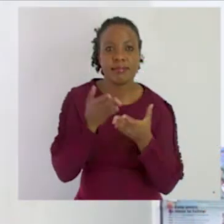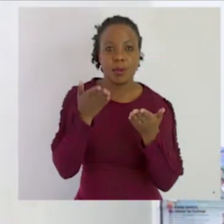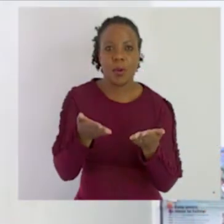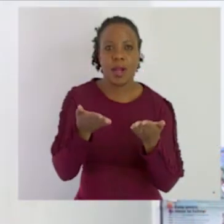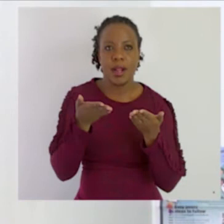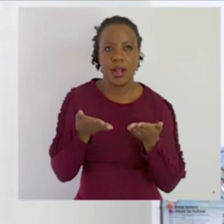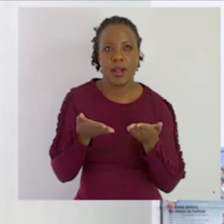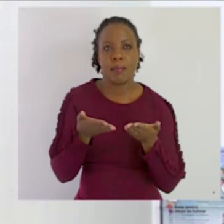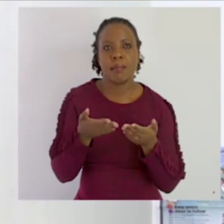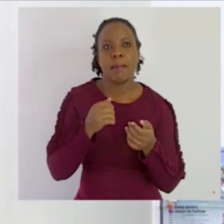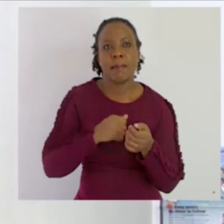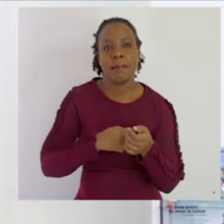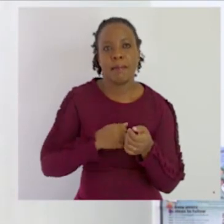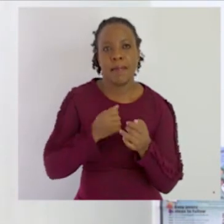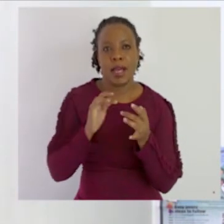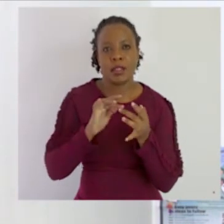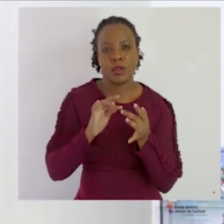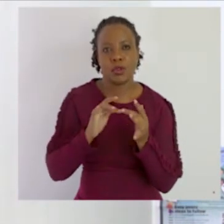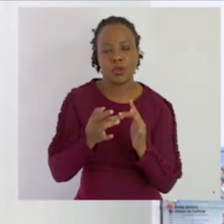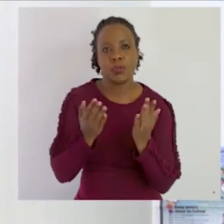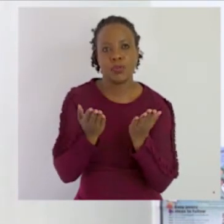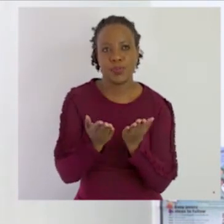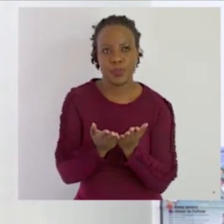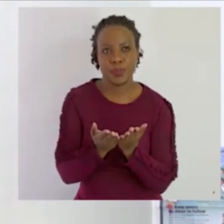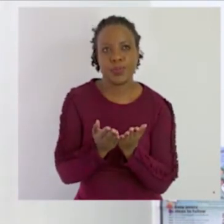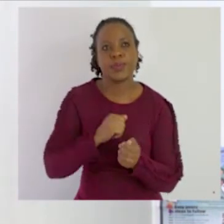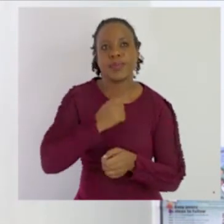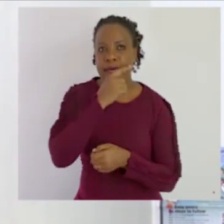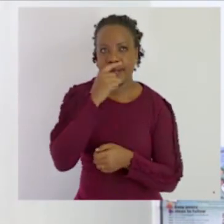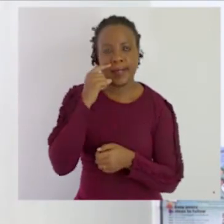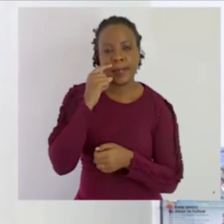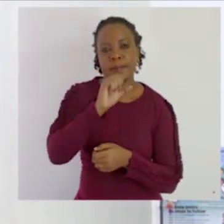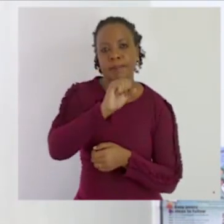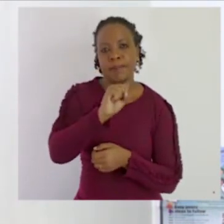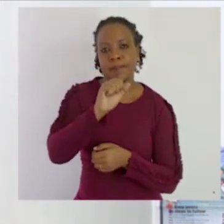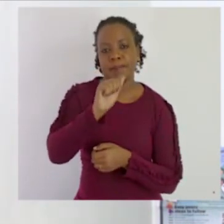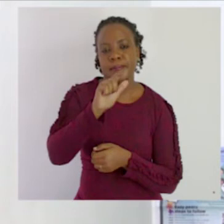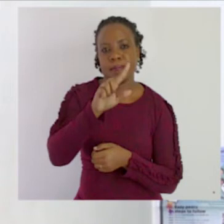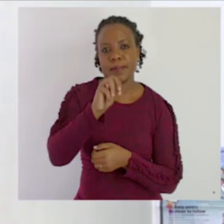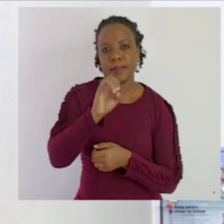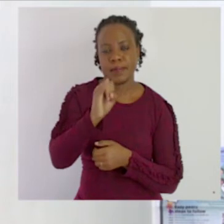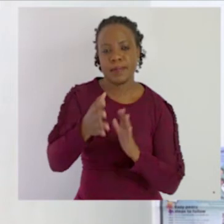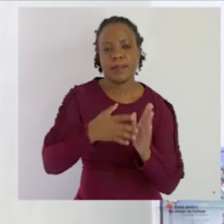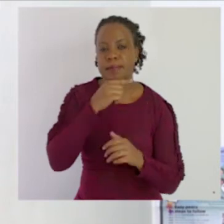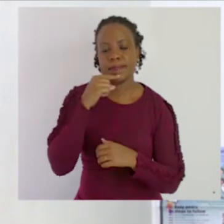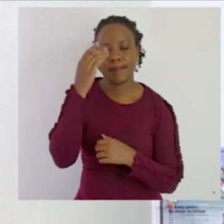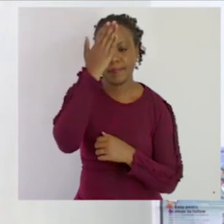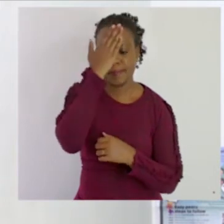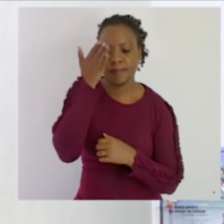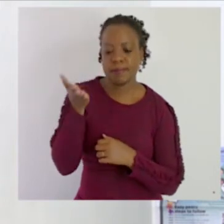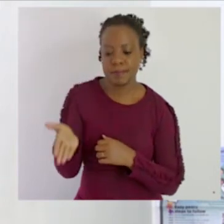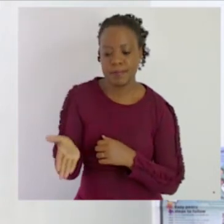Welcome to my zone online school. My name is Oswald Ndoda. With me here is